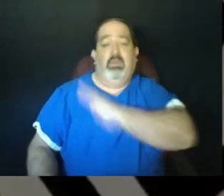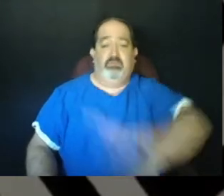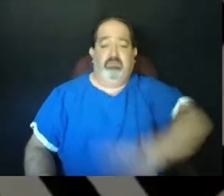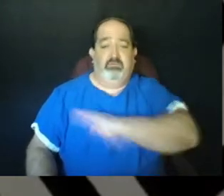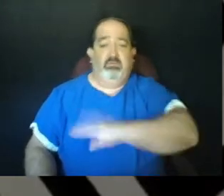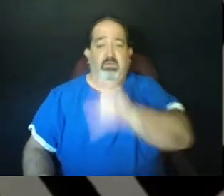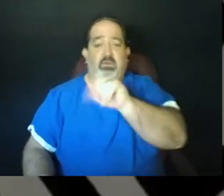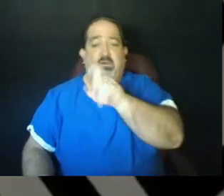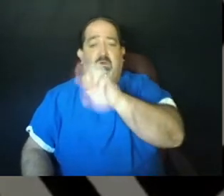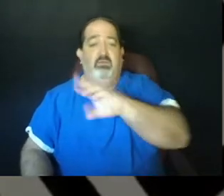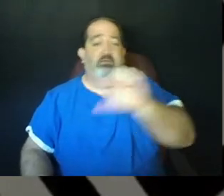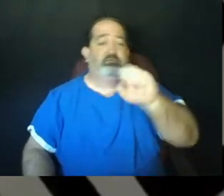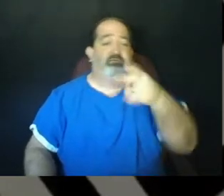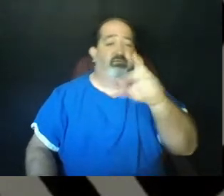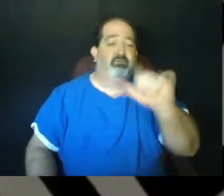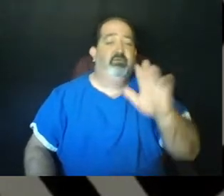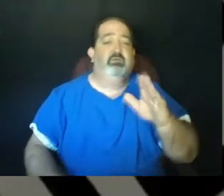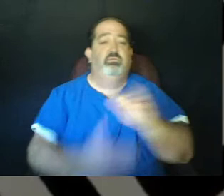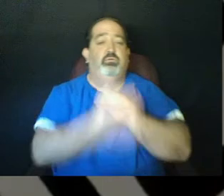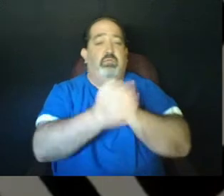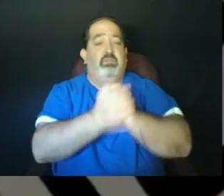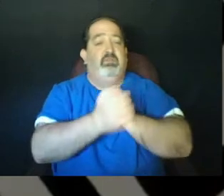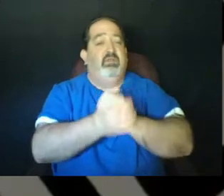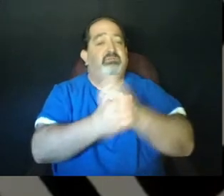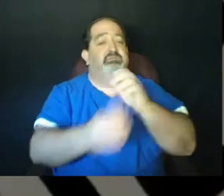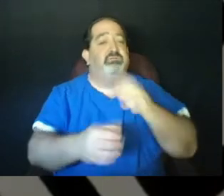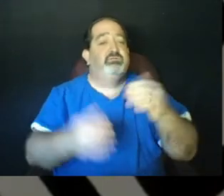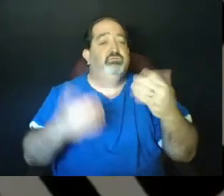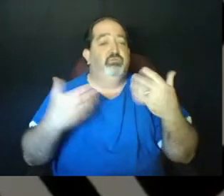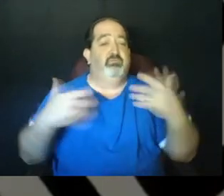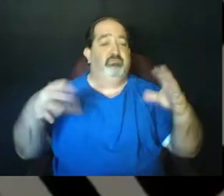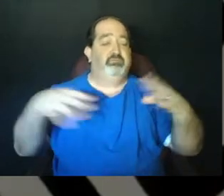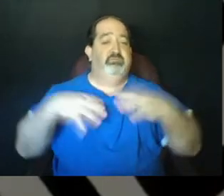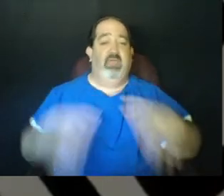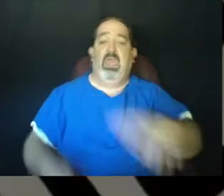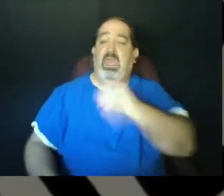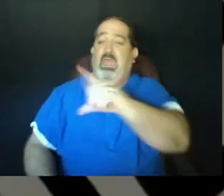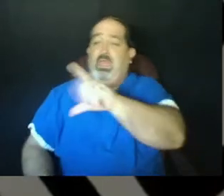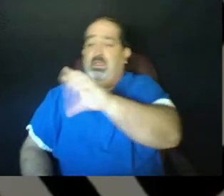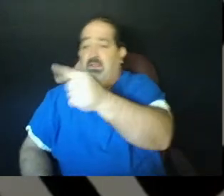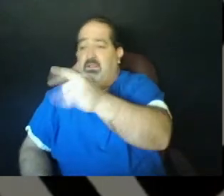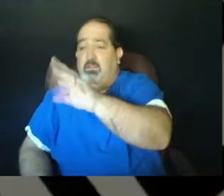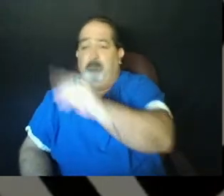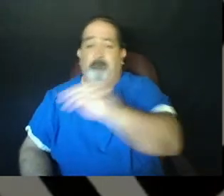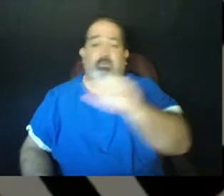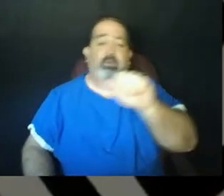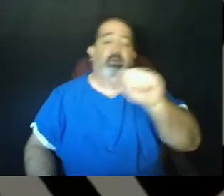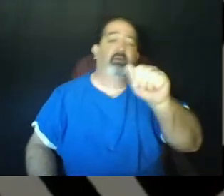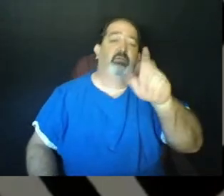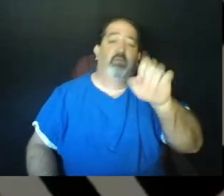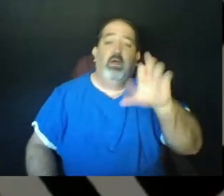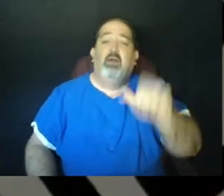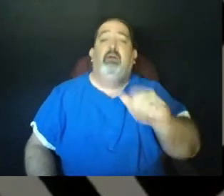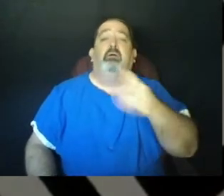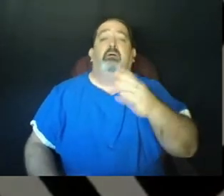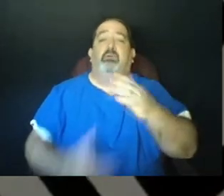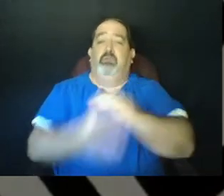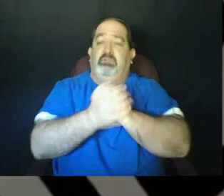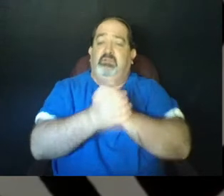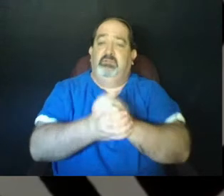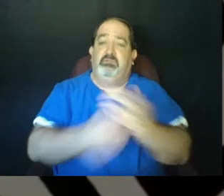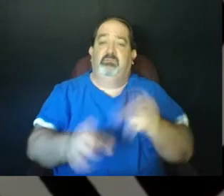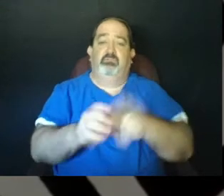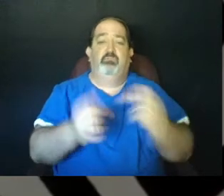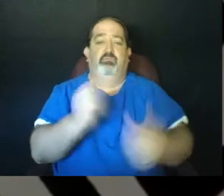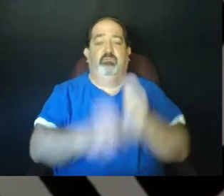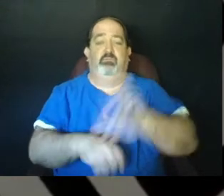Serafina, congratulations on your stepping down. And Guillaume and Erwin, congratulations on your stepping up. Usually I'm here with my lovely